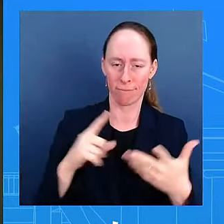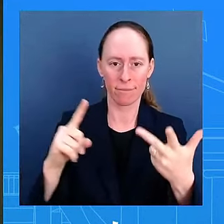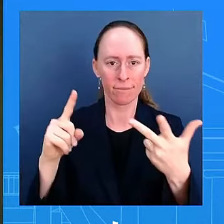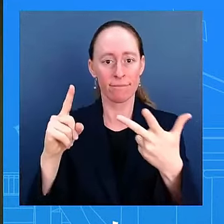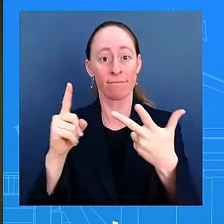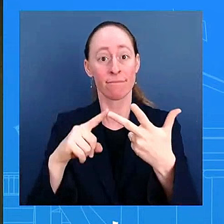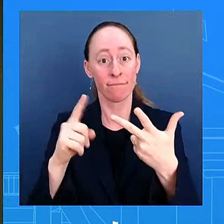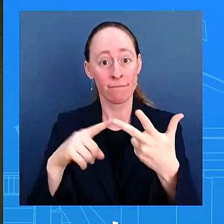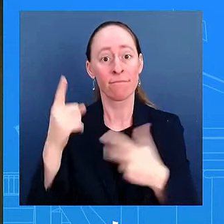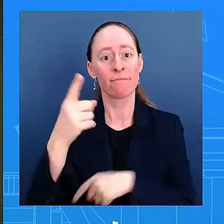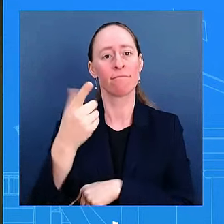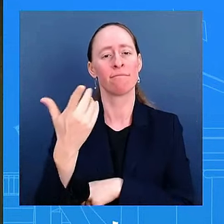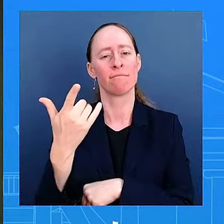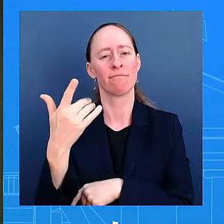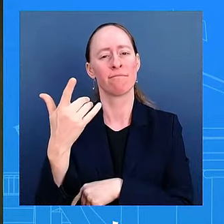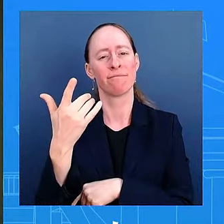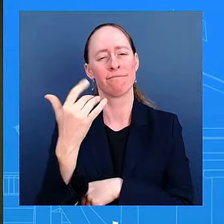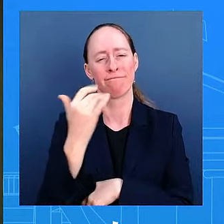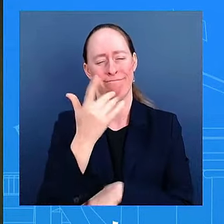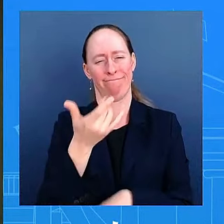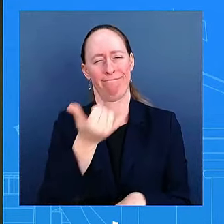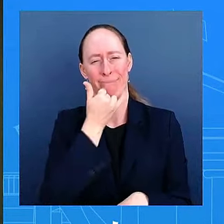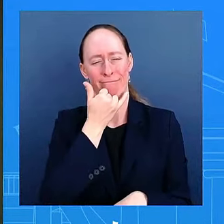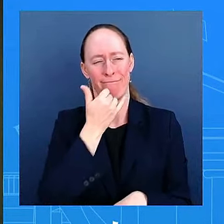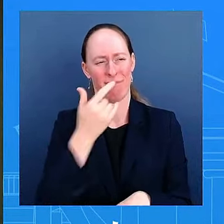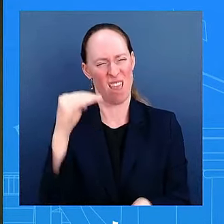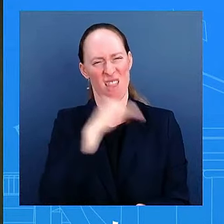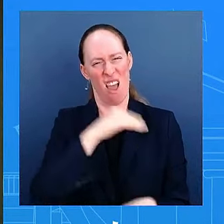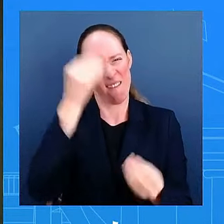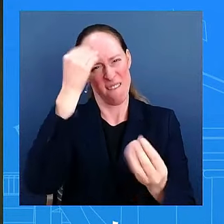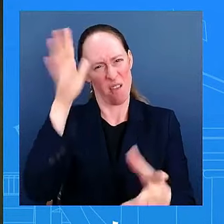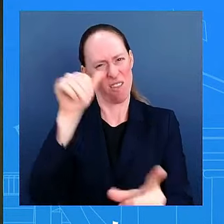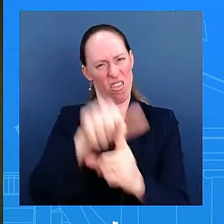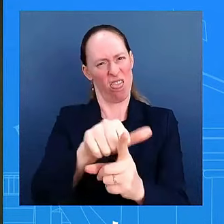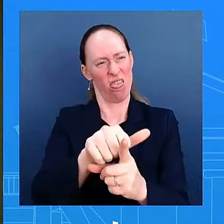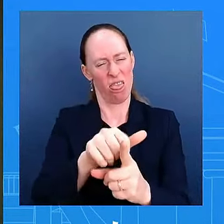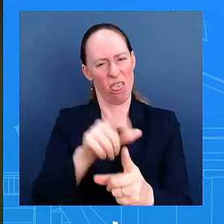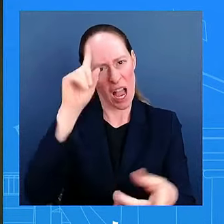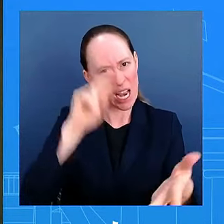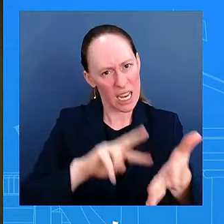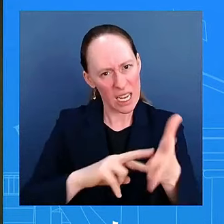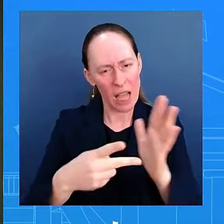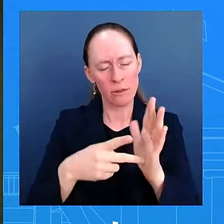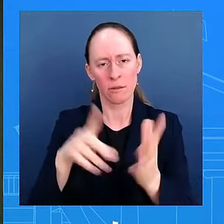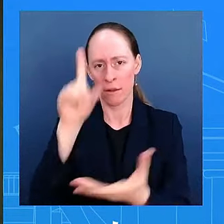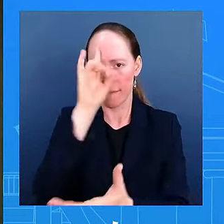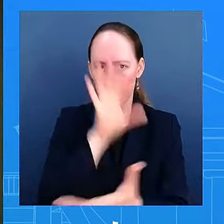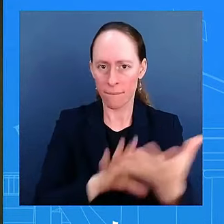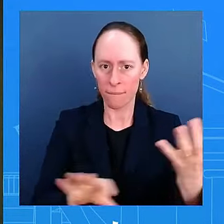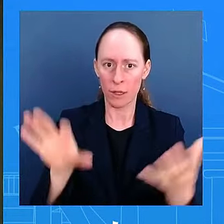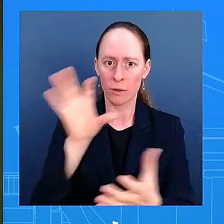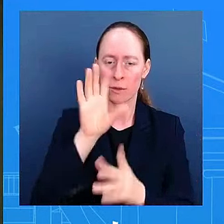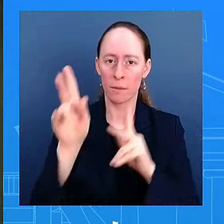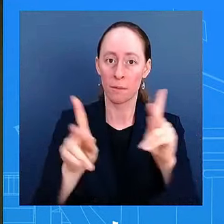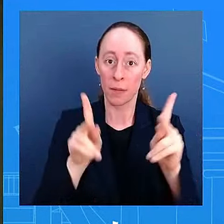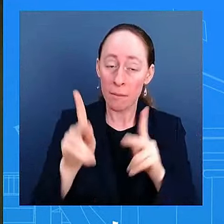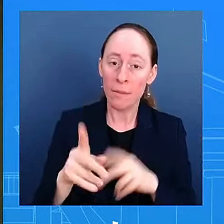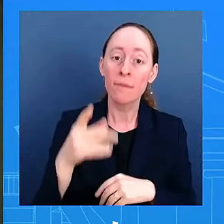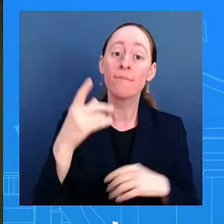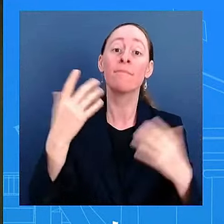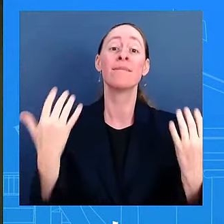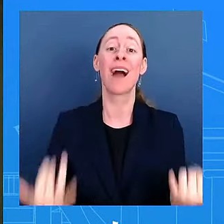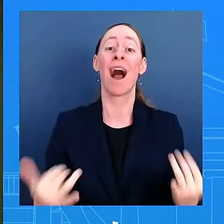that we are protective security advisors in each state that assist state and local officials